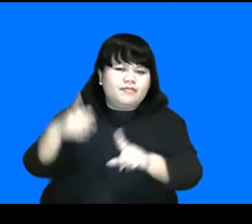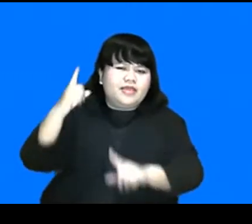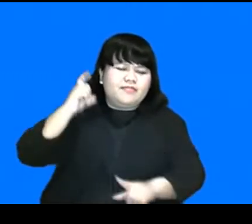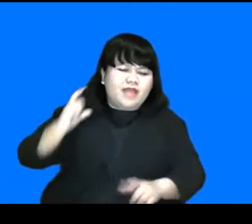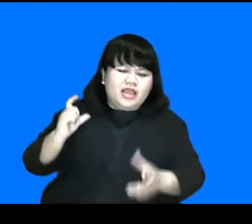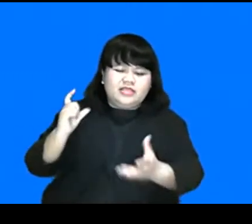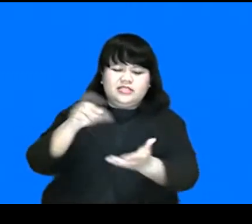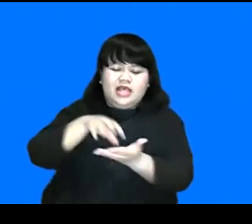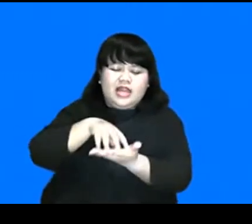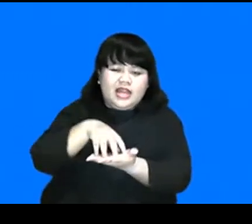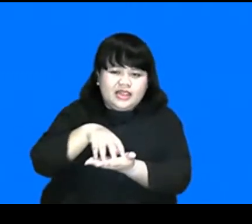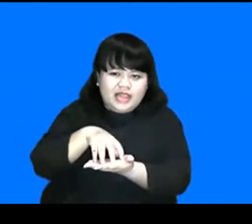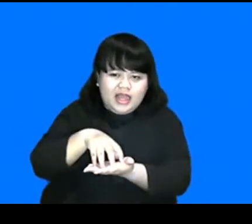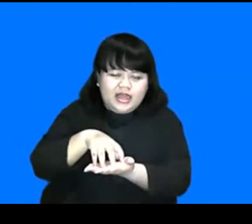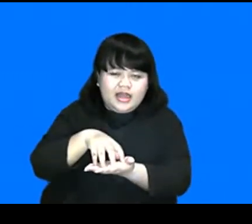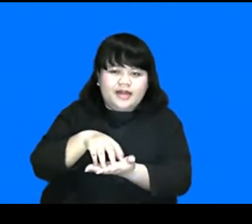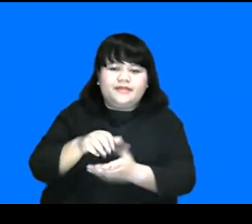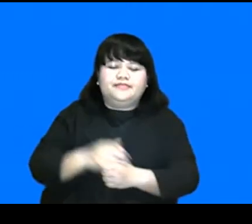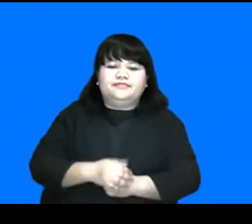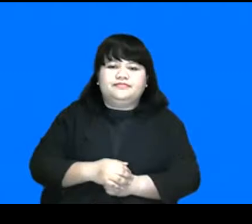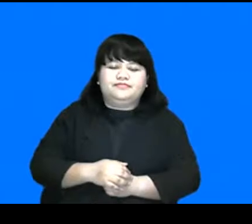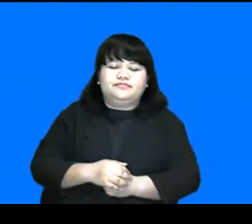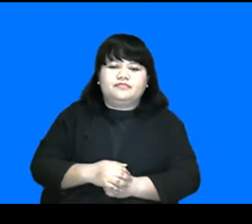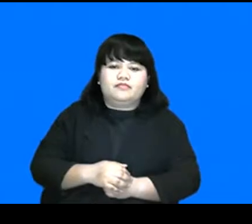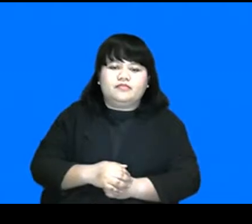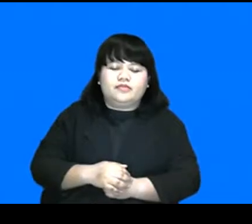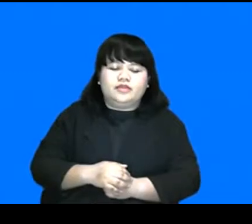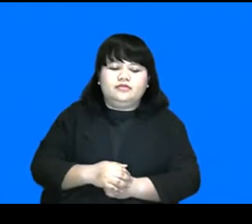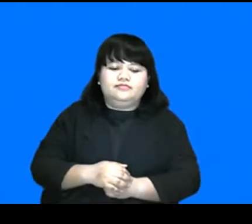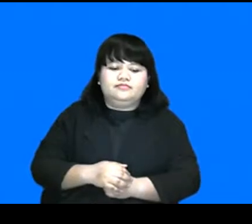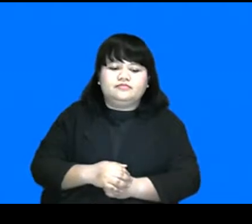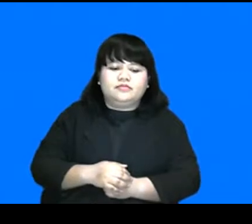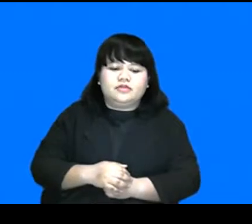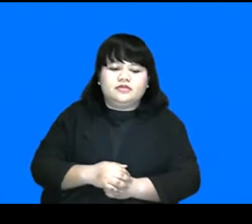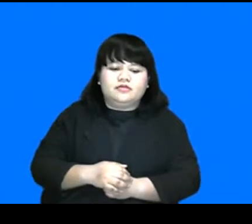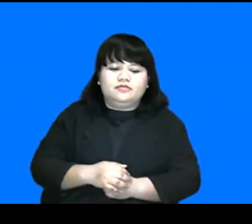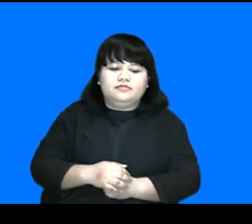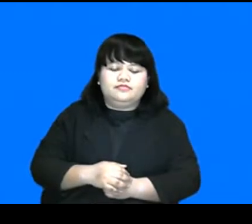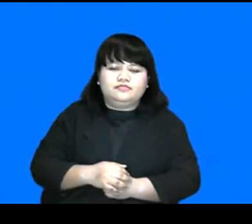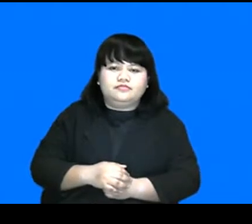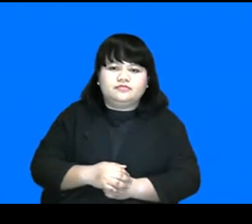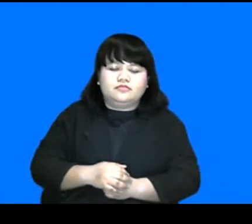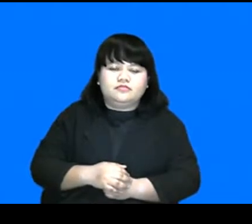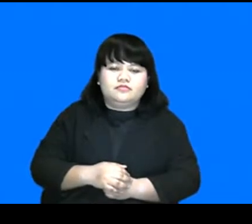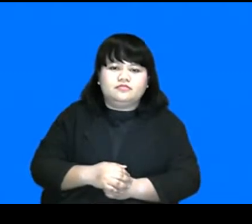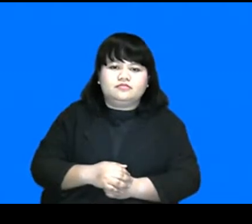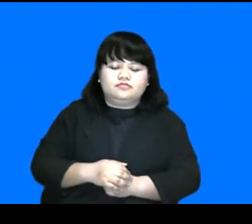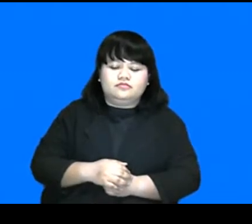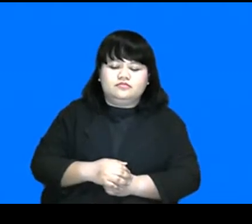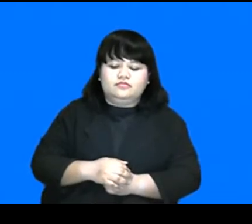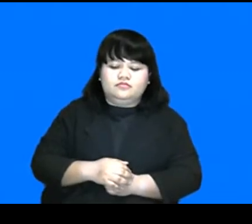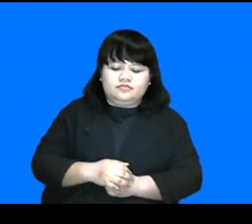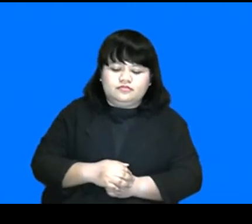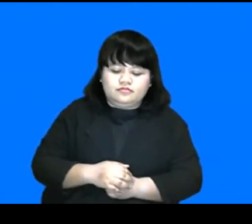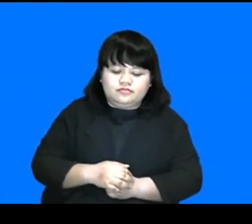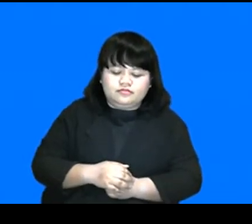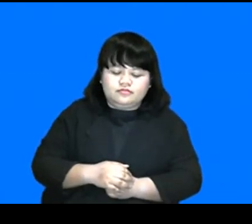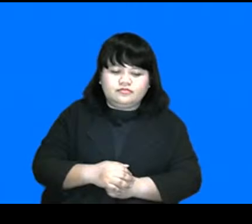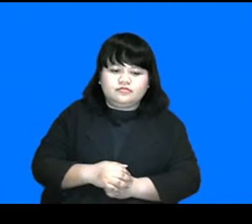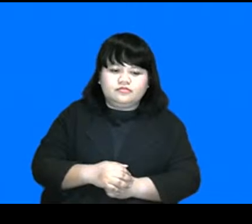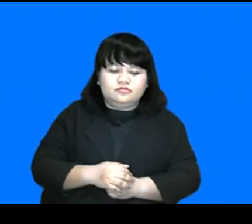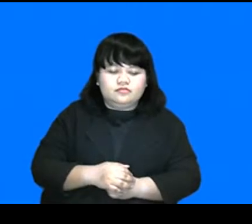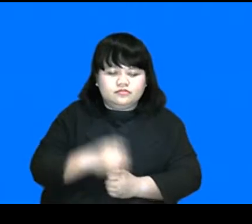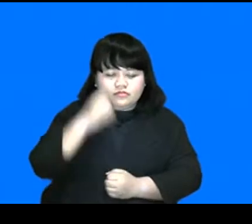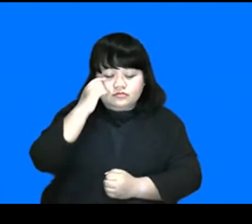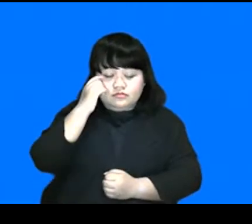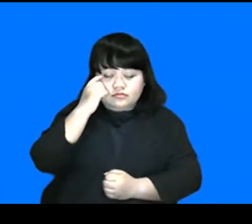So these recent floods have totally devastated our economy. And there is a UN report that